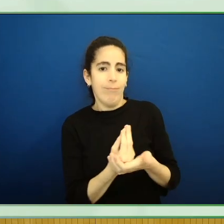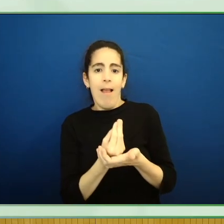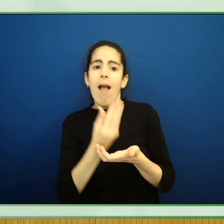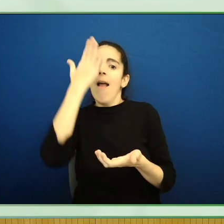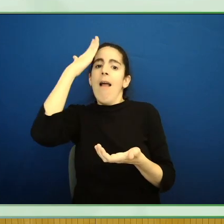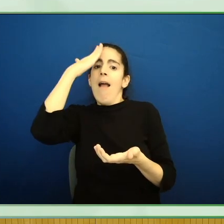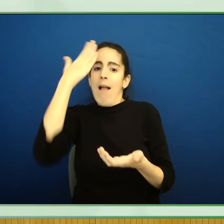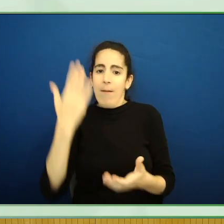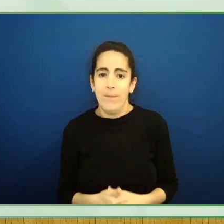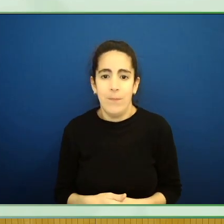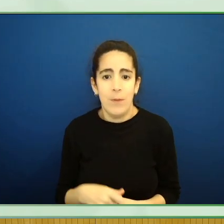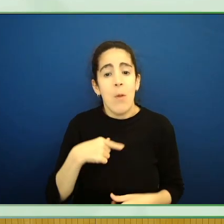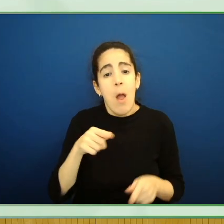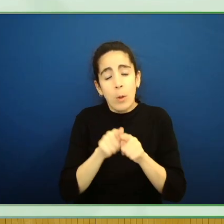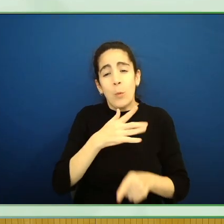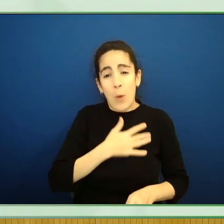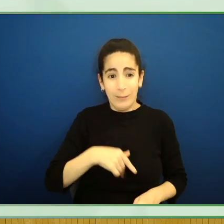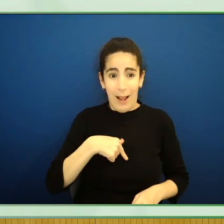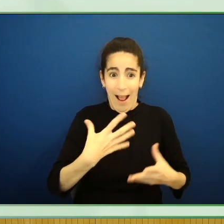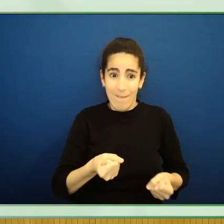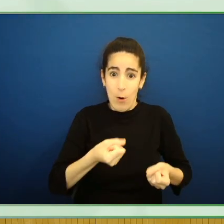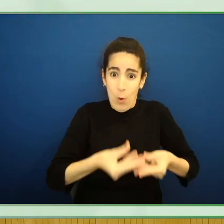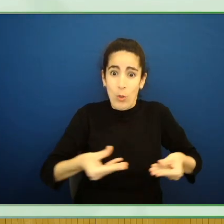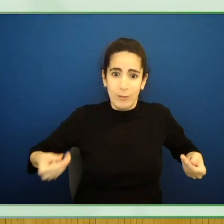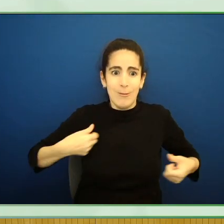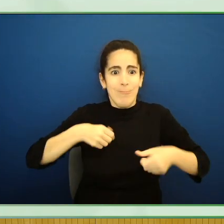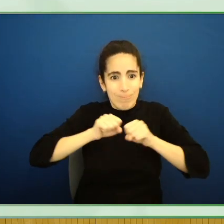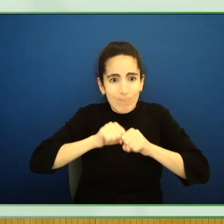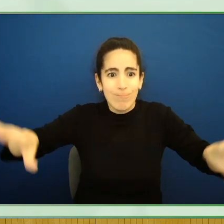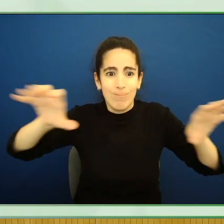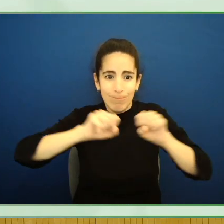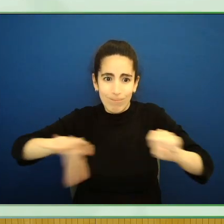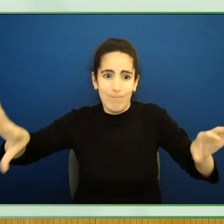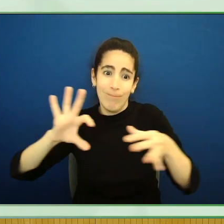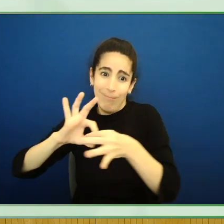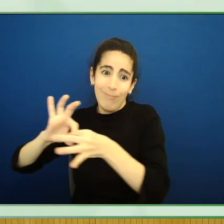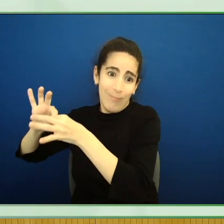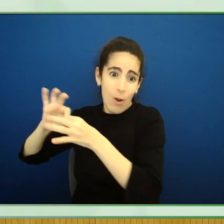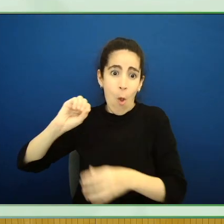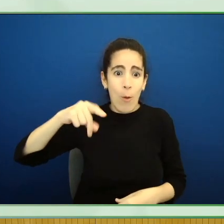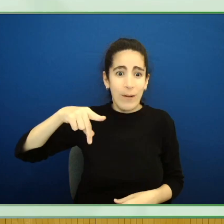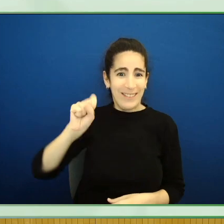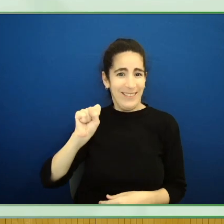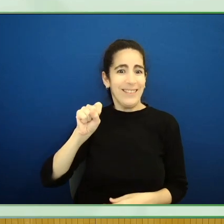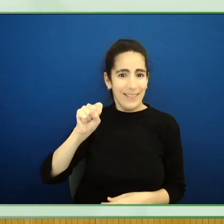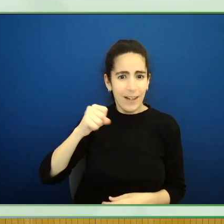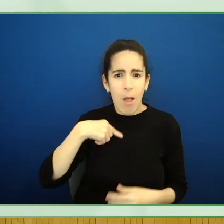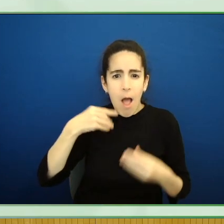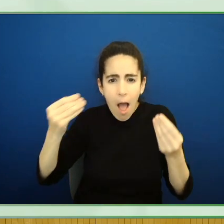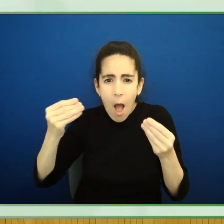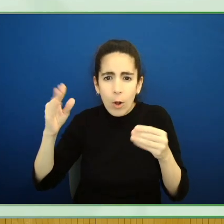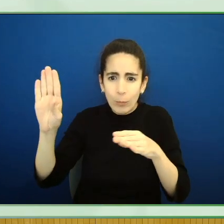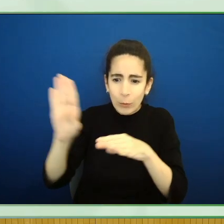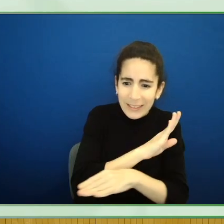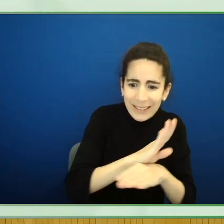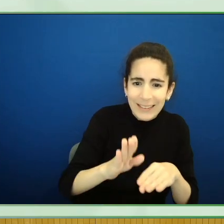and to get benefits from the business. And this is be an alternative to doing what's normal, which is like national level exclusives.